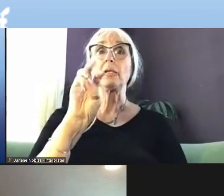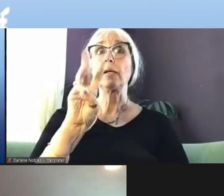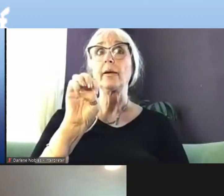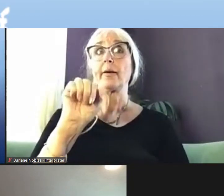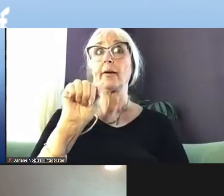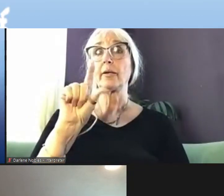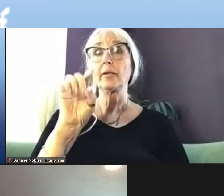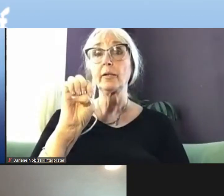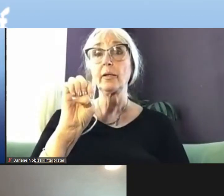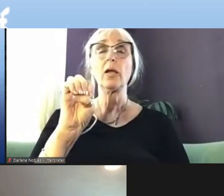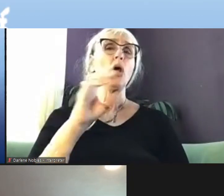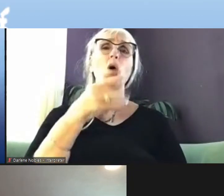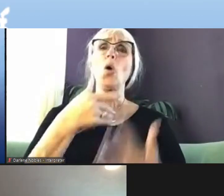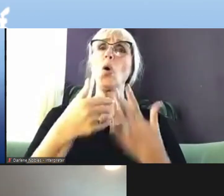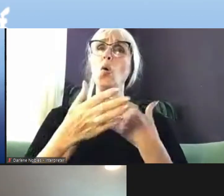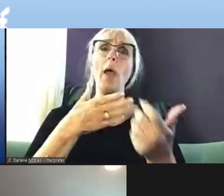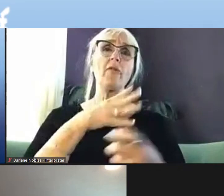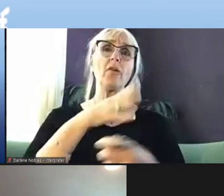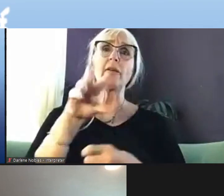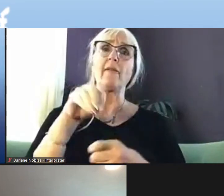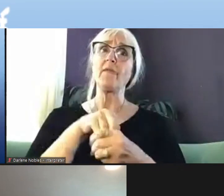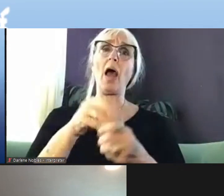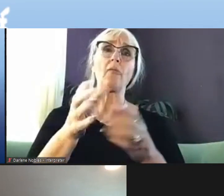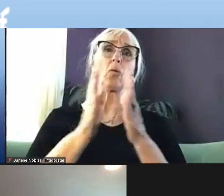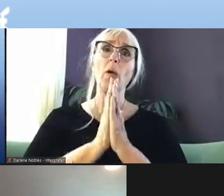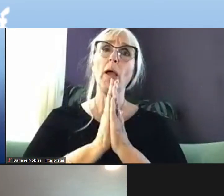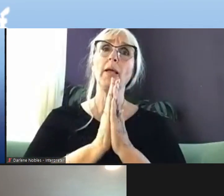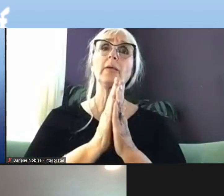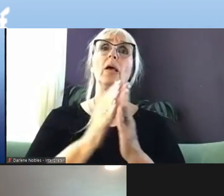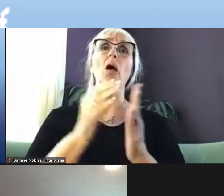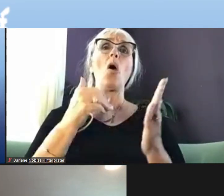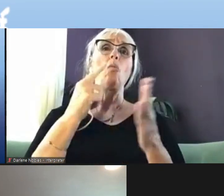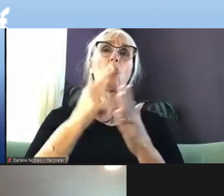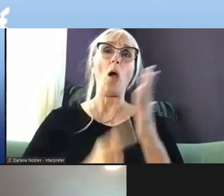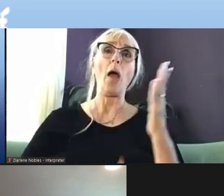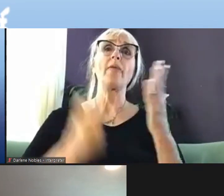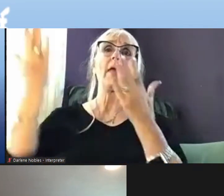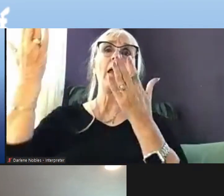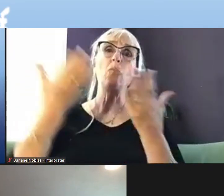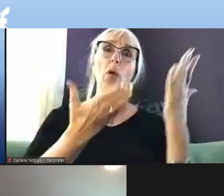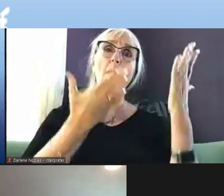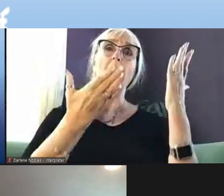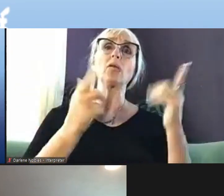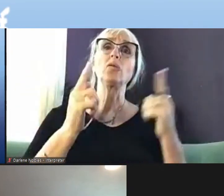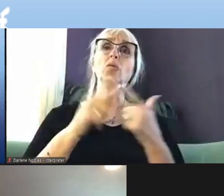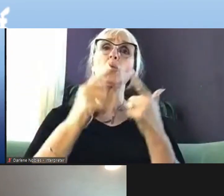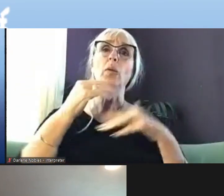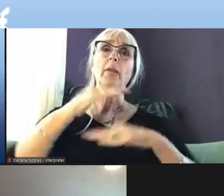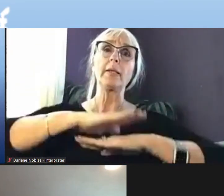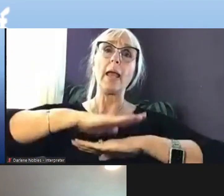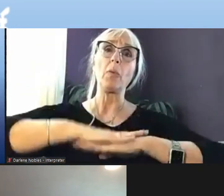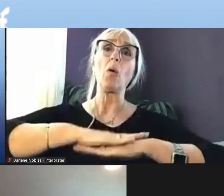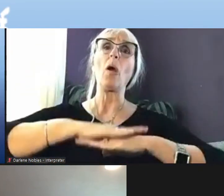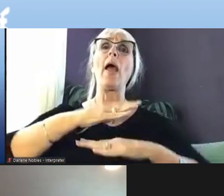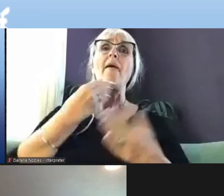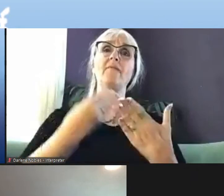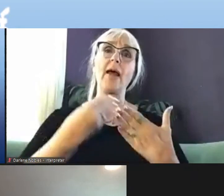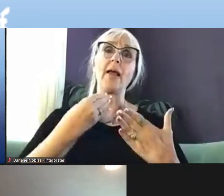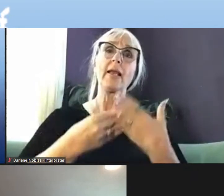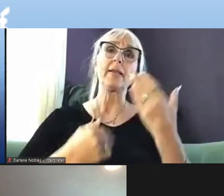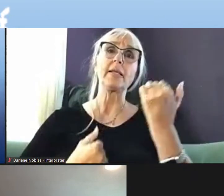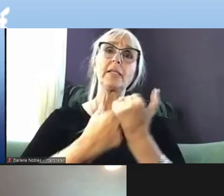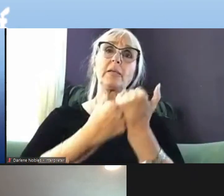in that request, or what are they bringing to the table also financially to support the